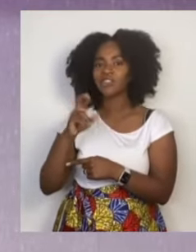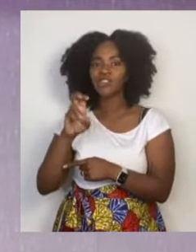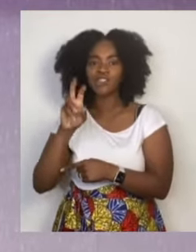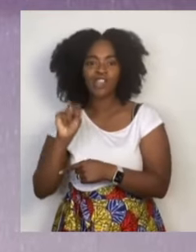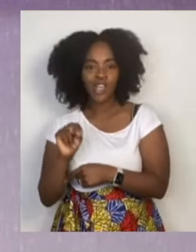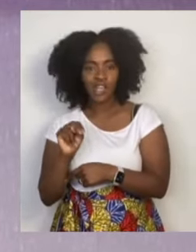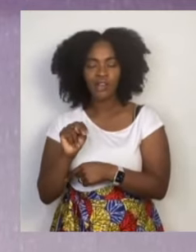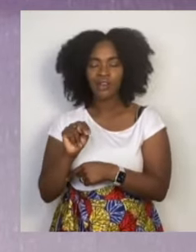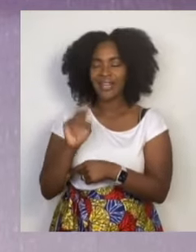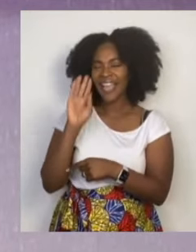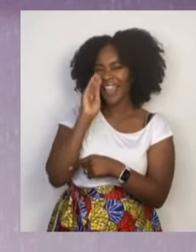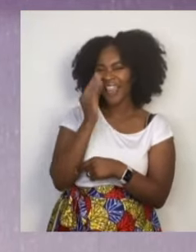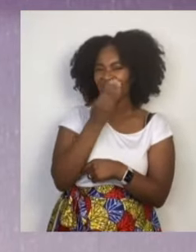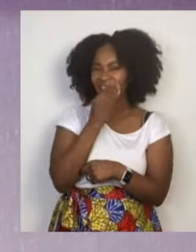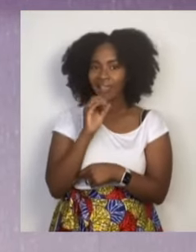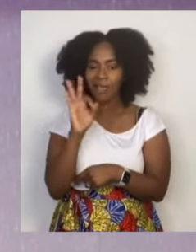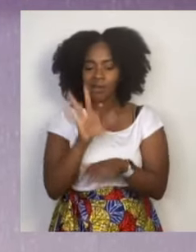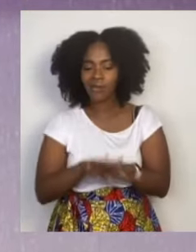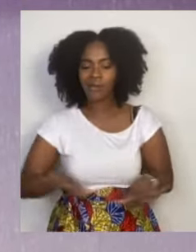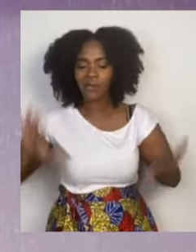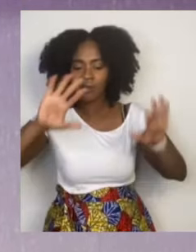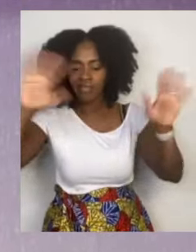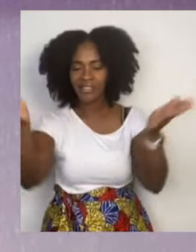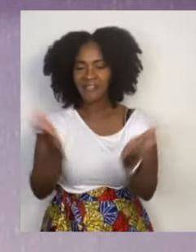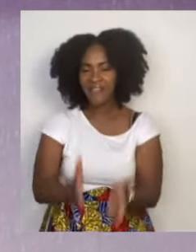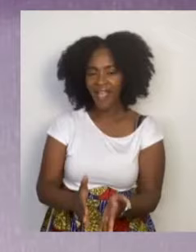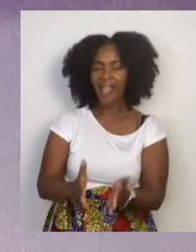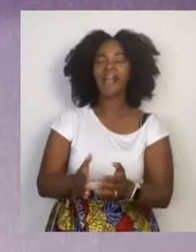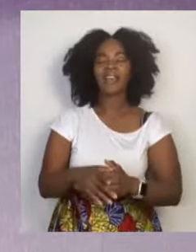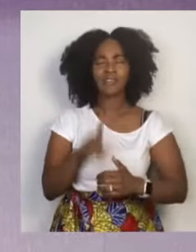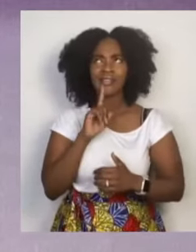Come on, if you know him to be a way out of no way.